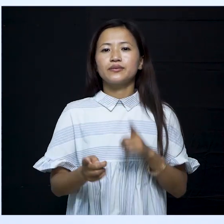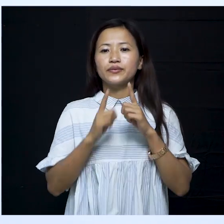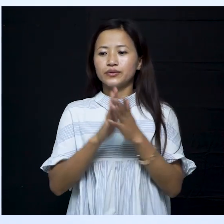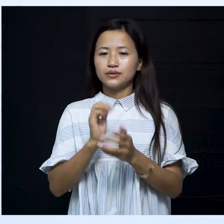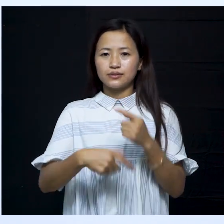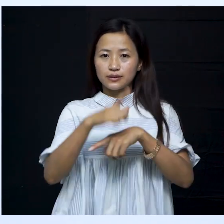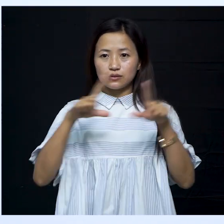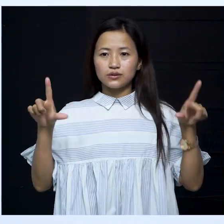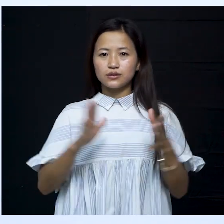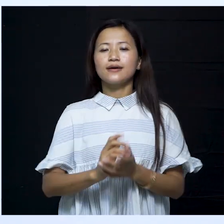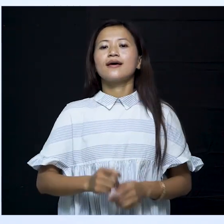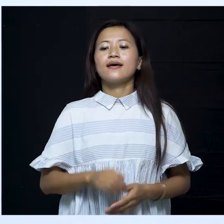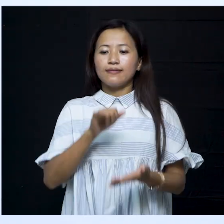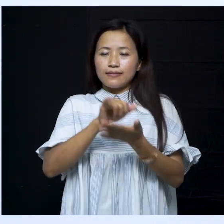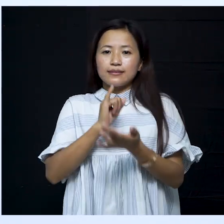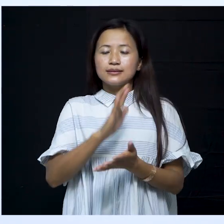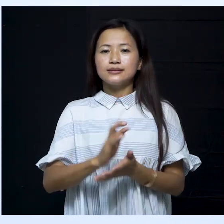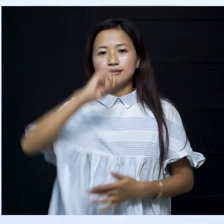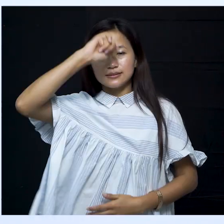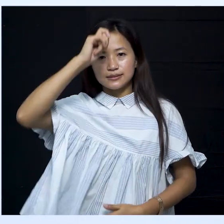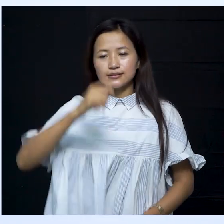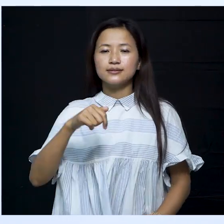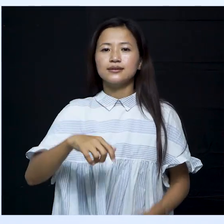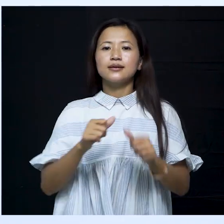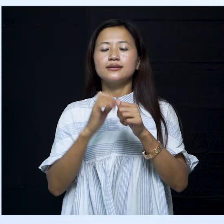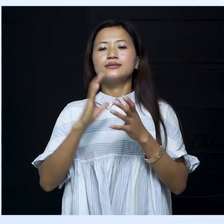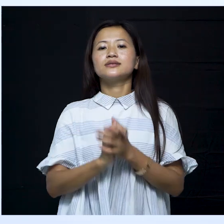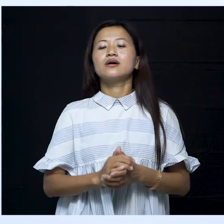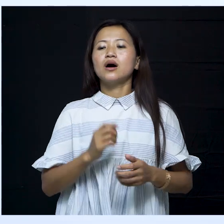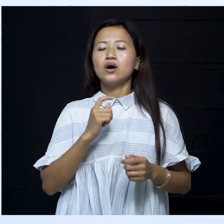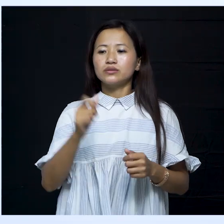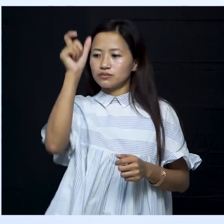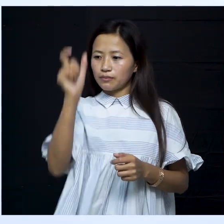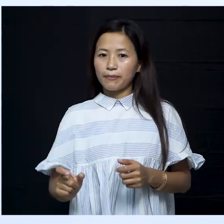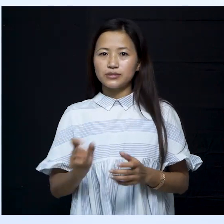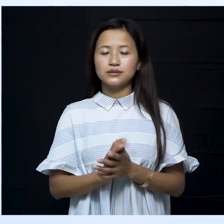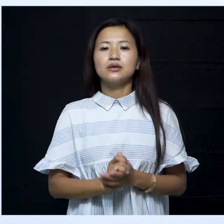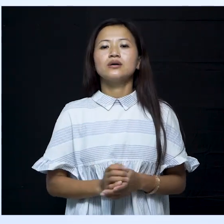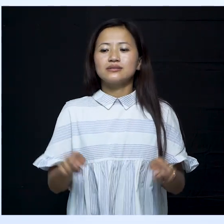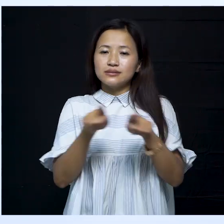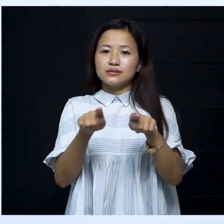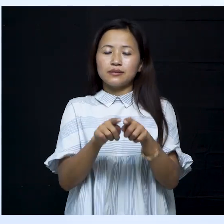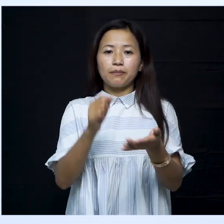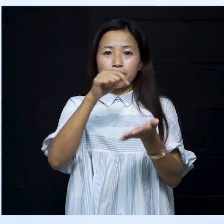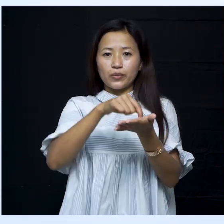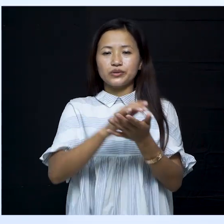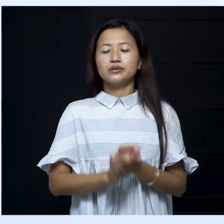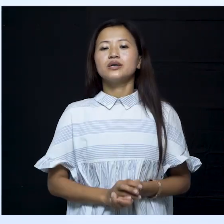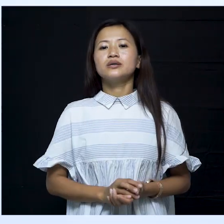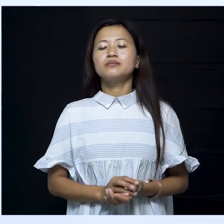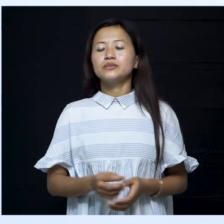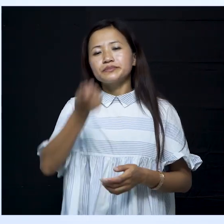about the language that is English. And here in this essay, the author is also trying to address that same point or address that